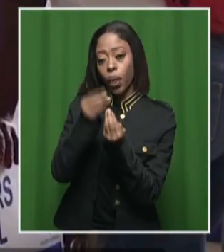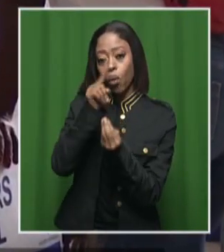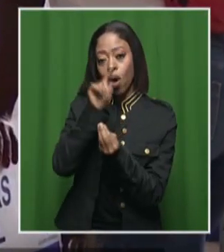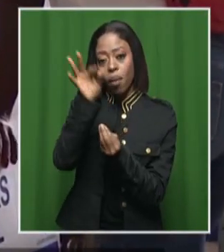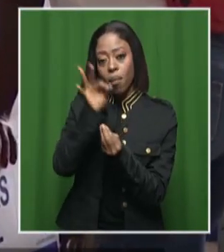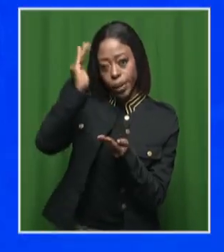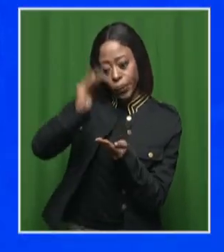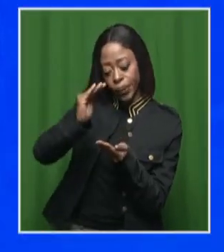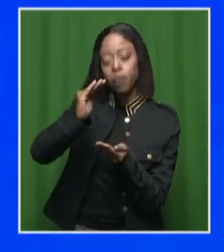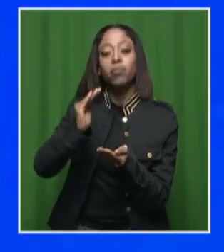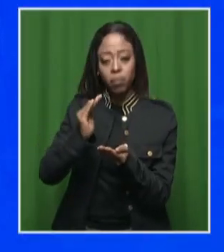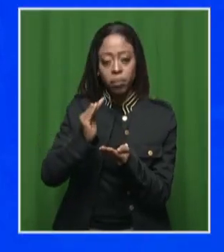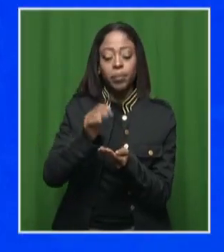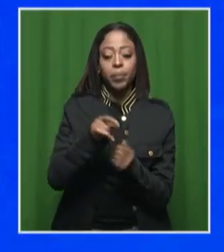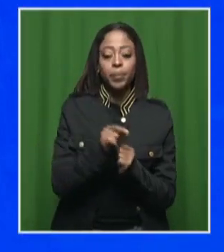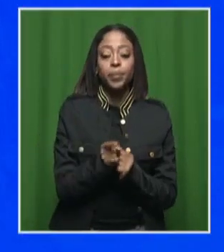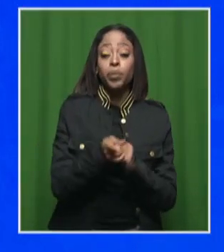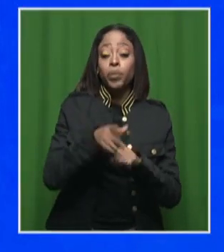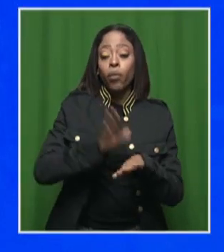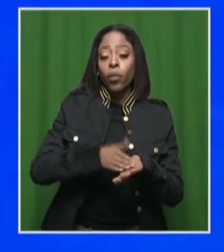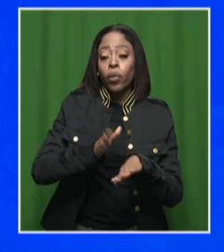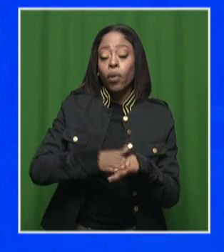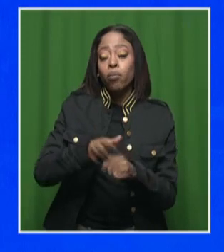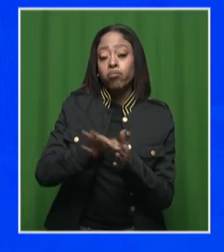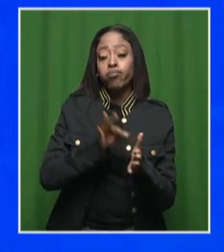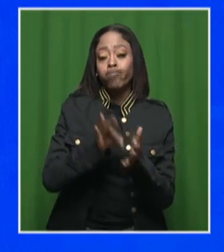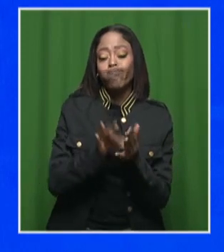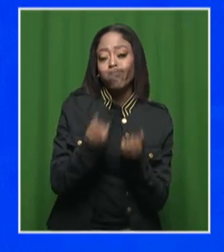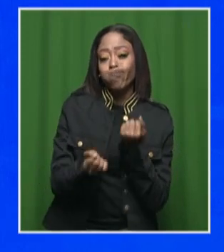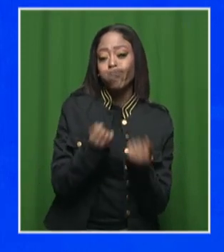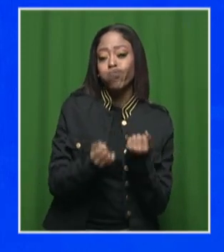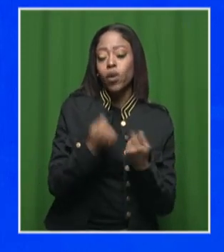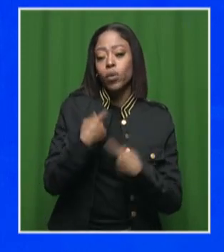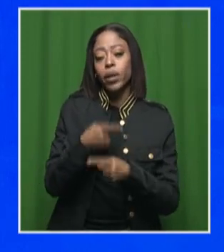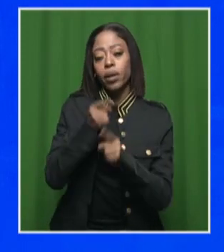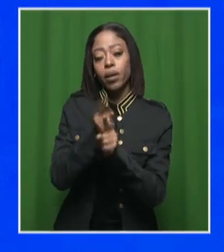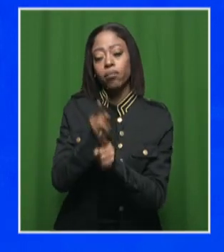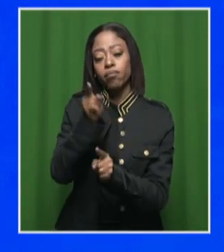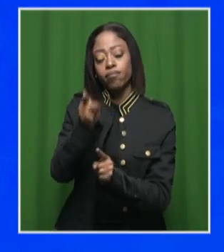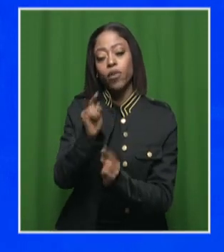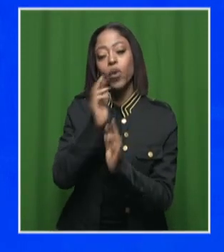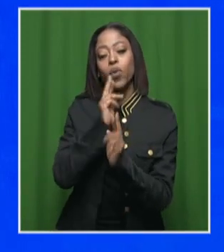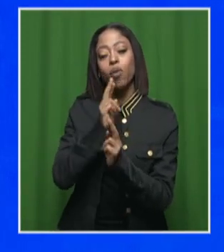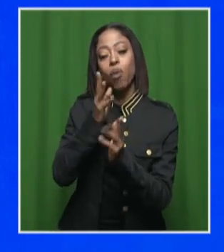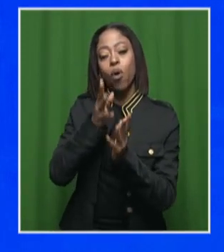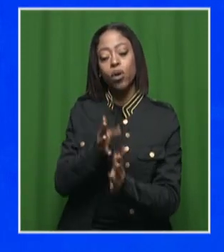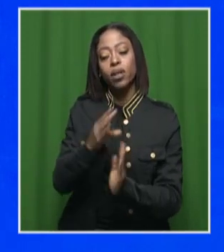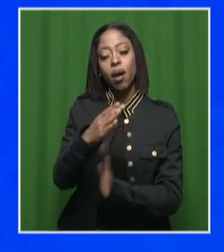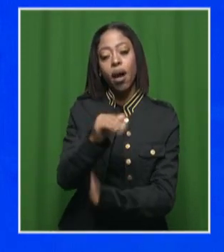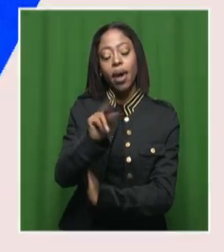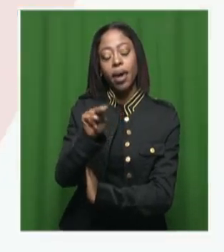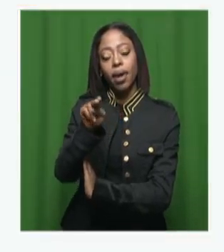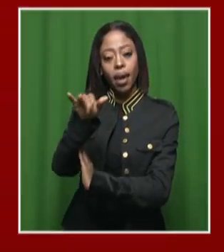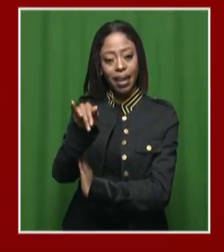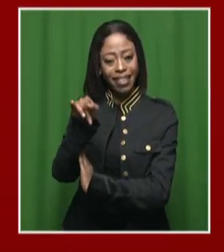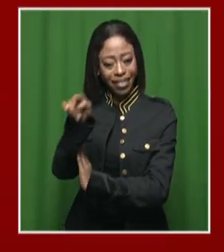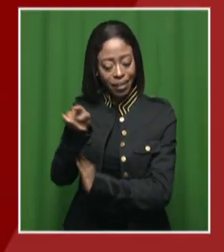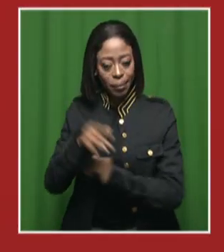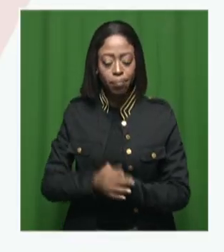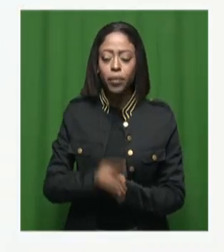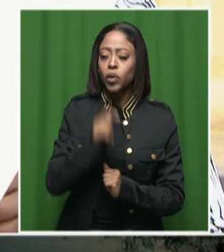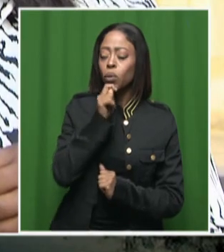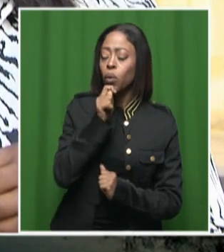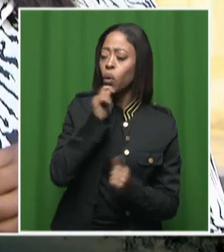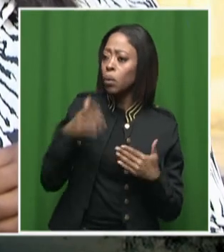1%. So for more on today's Electoral Court sitting, we cross live to SABC News reporter Canny Maphanga. Canny,